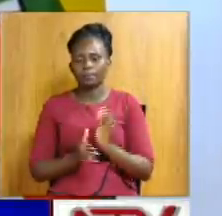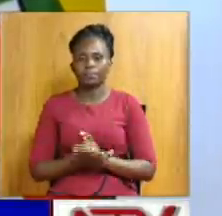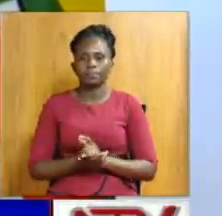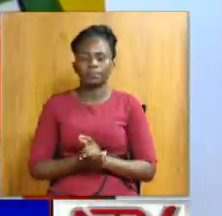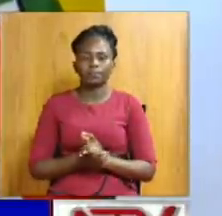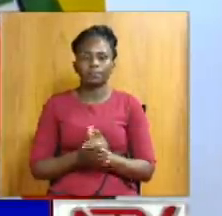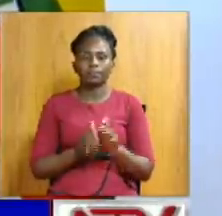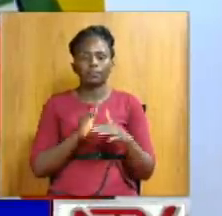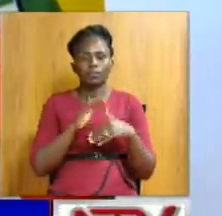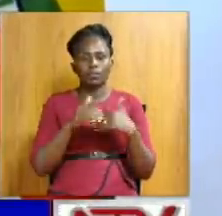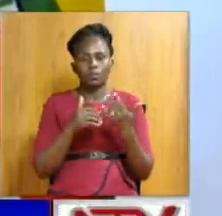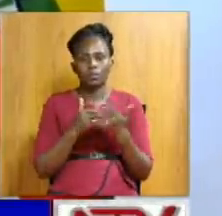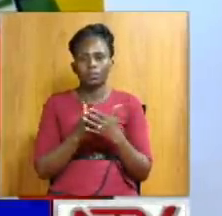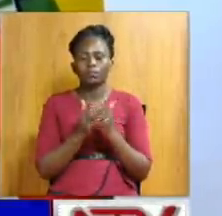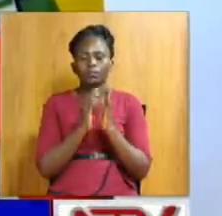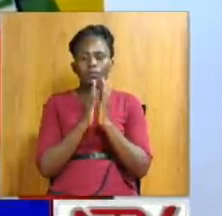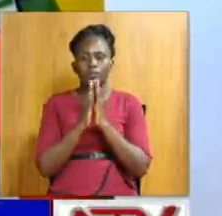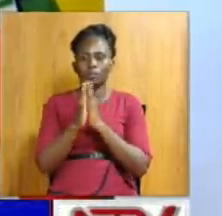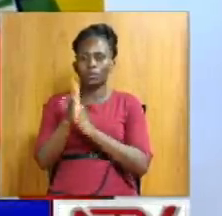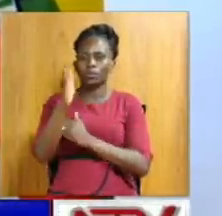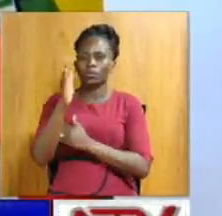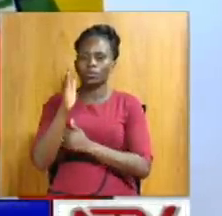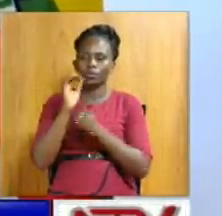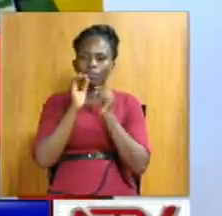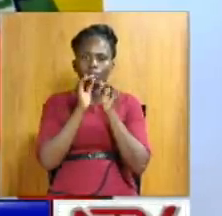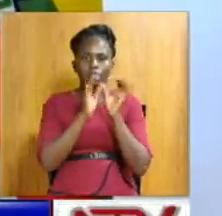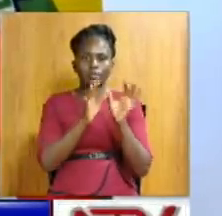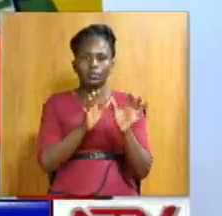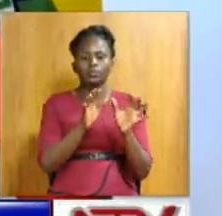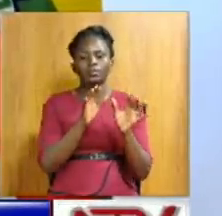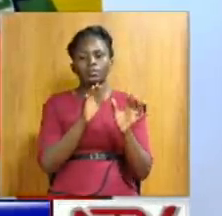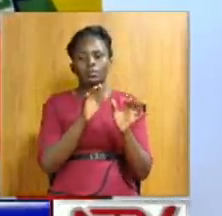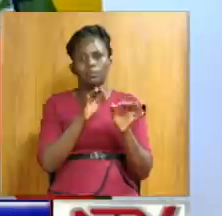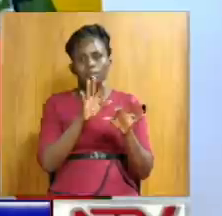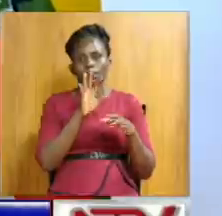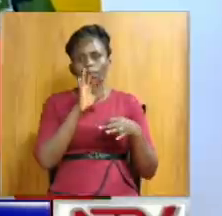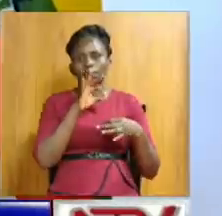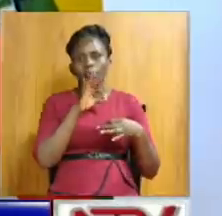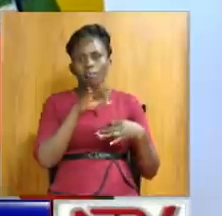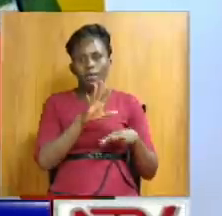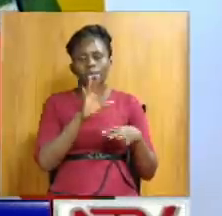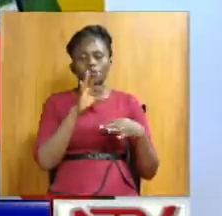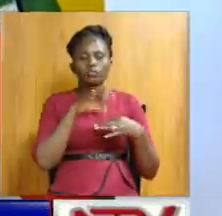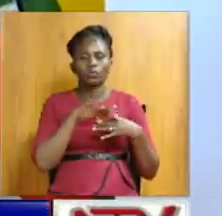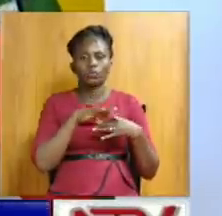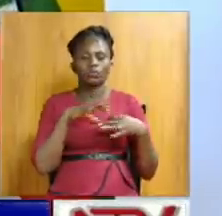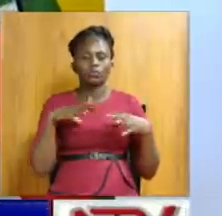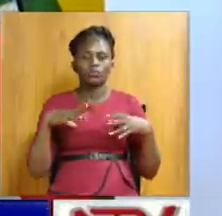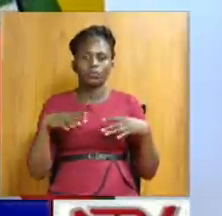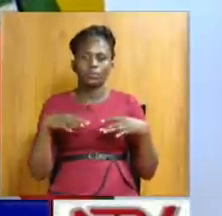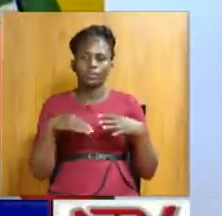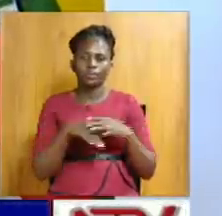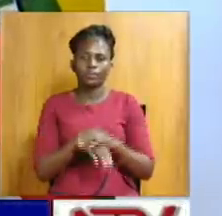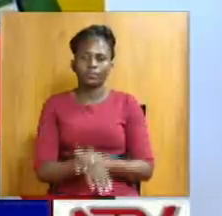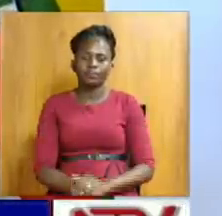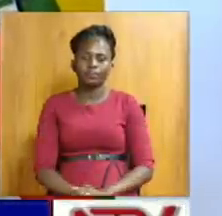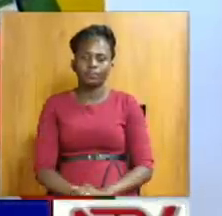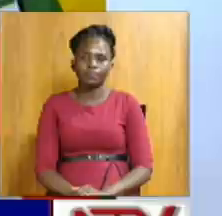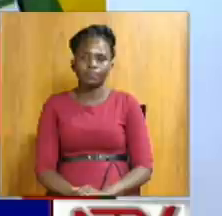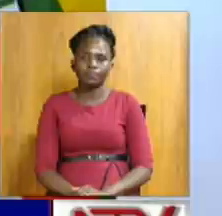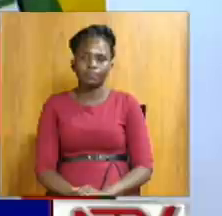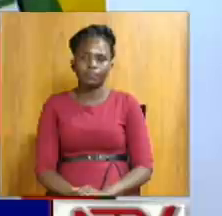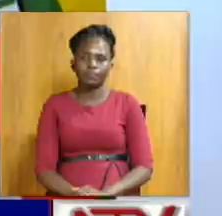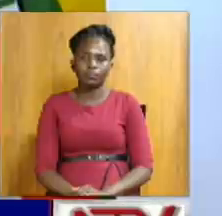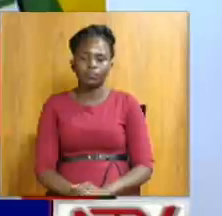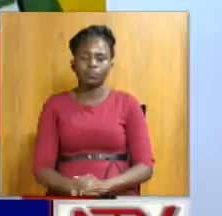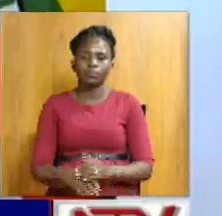May the Almighty God bless them in eternal peace. the tough measures we